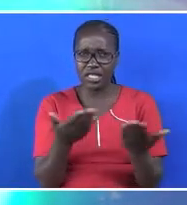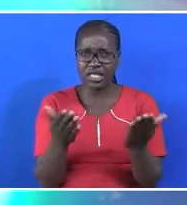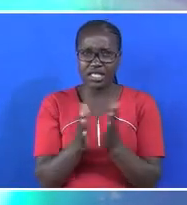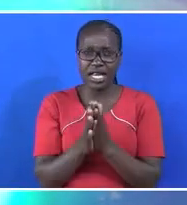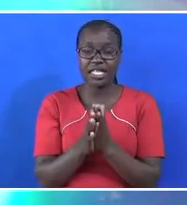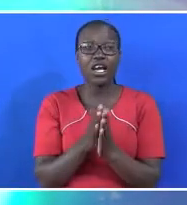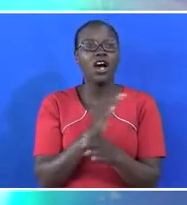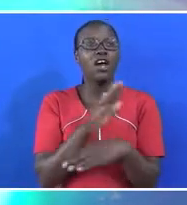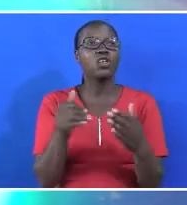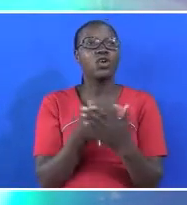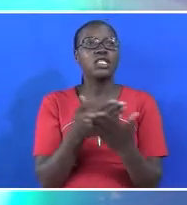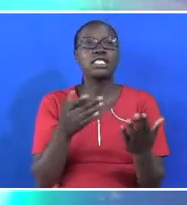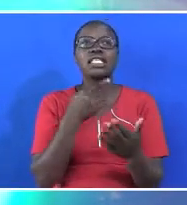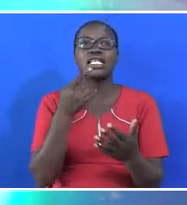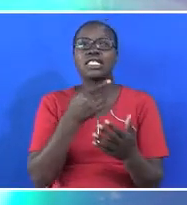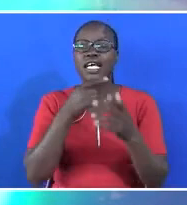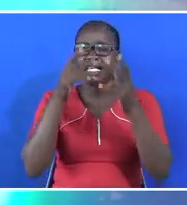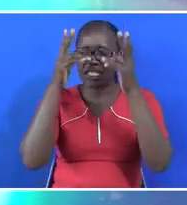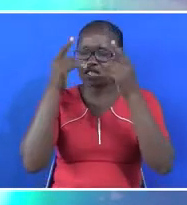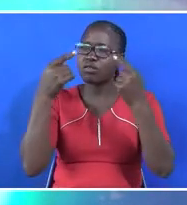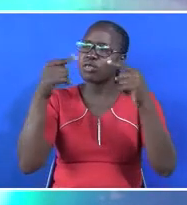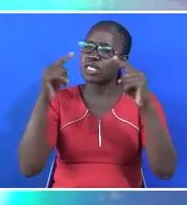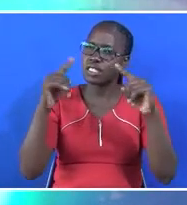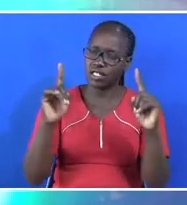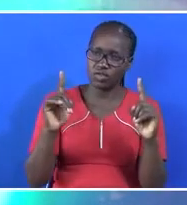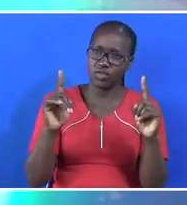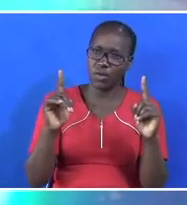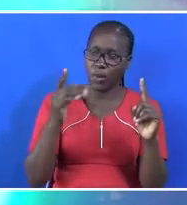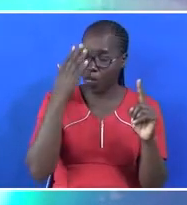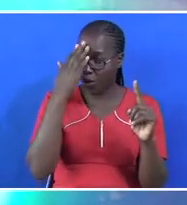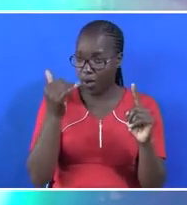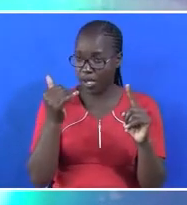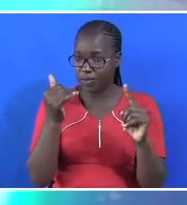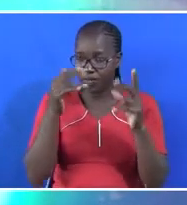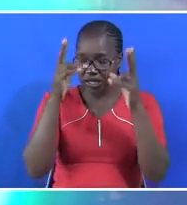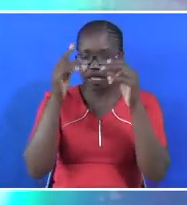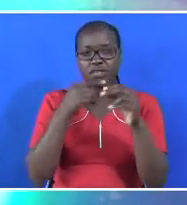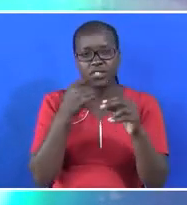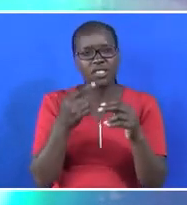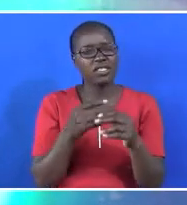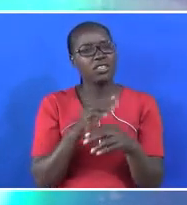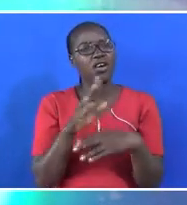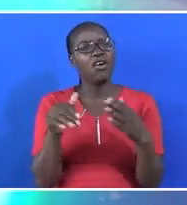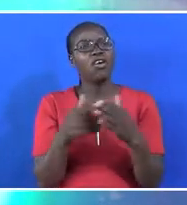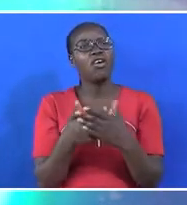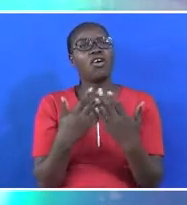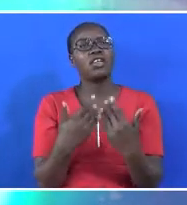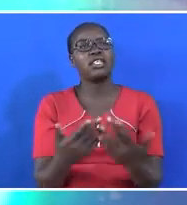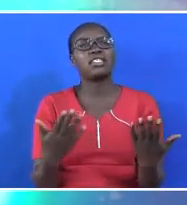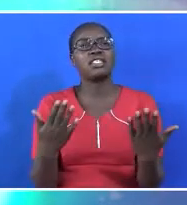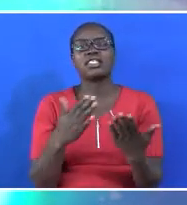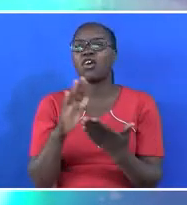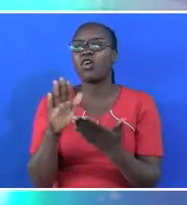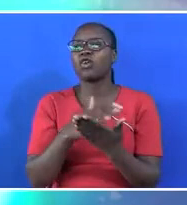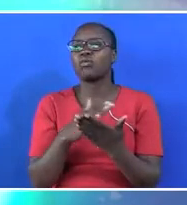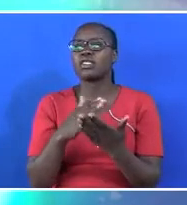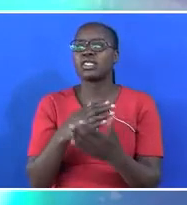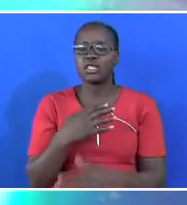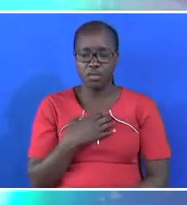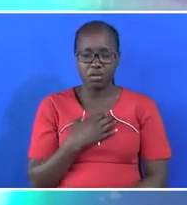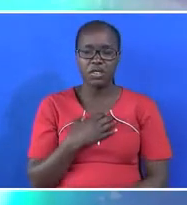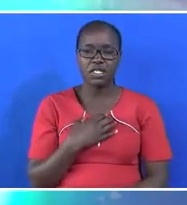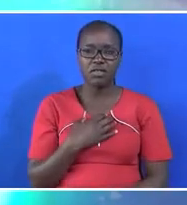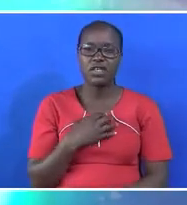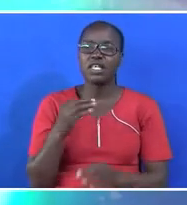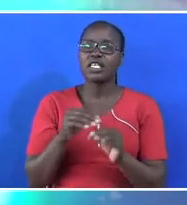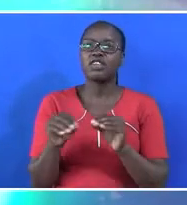would say, the devil has been successful. Because the devil simply says that all music are permissible so long as you